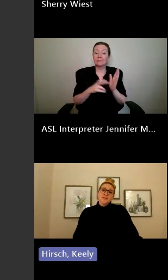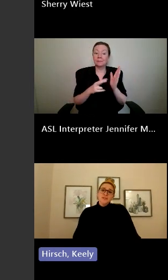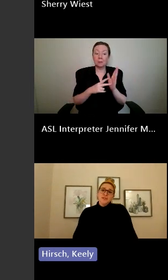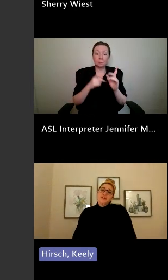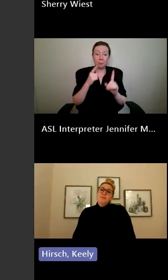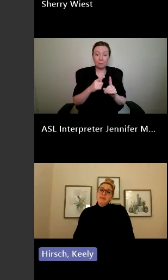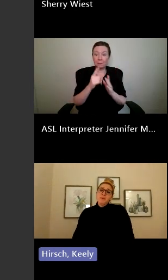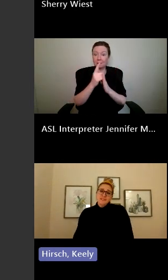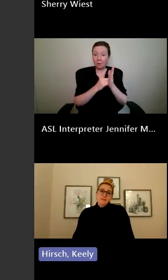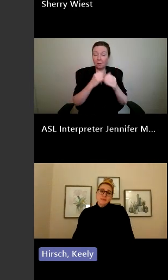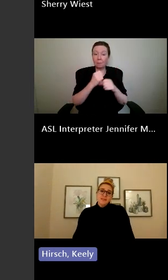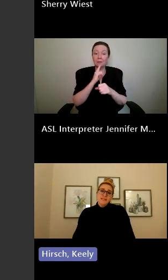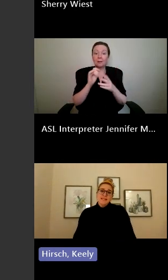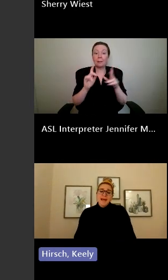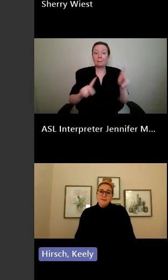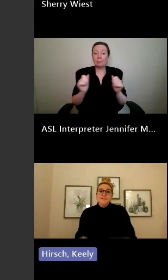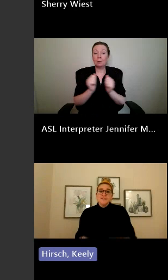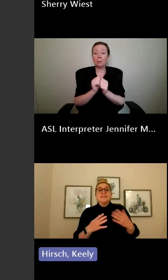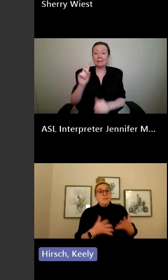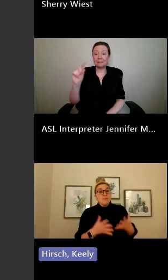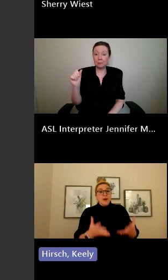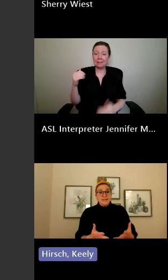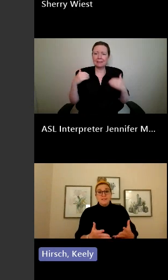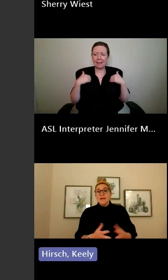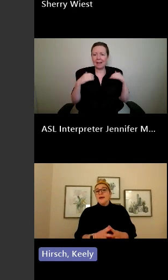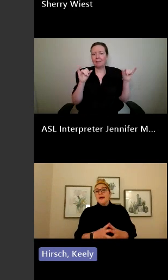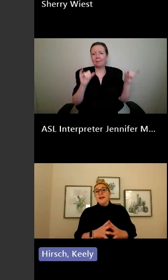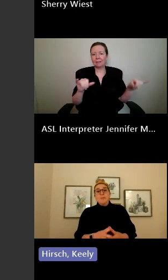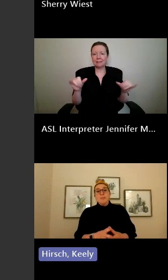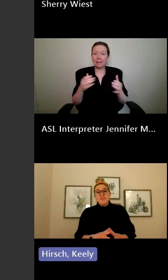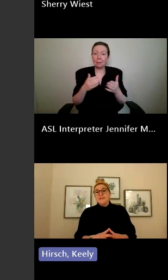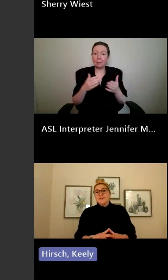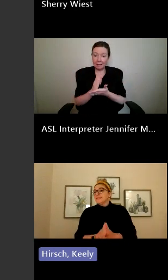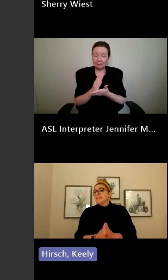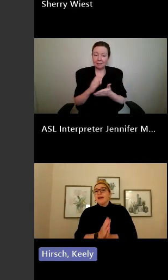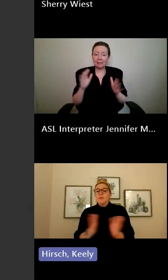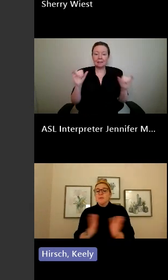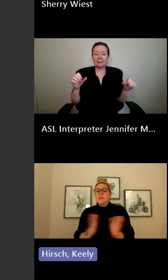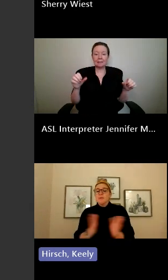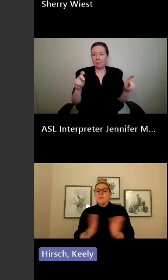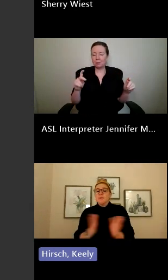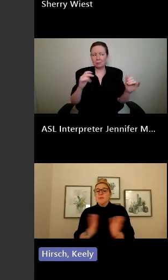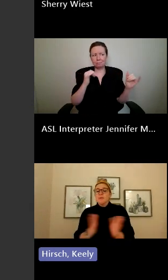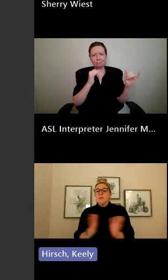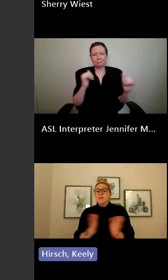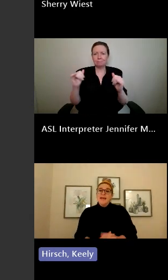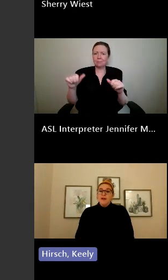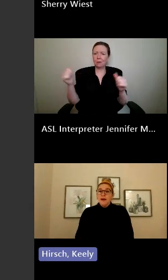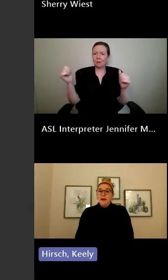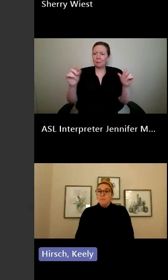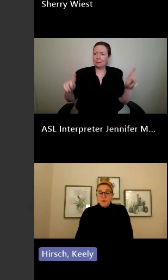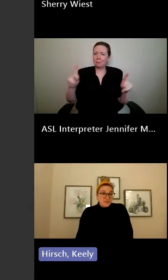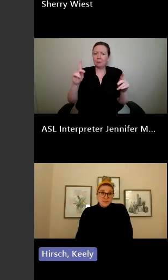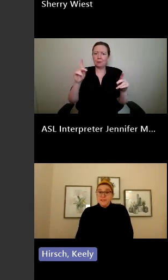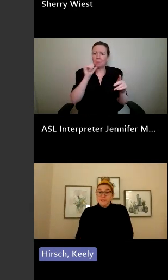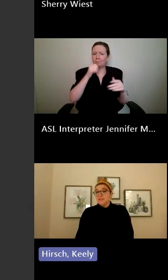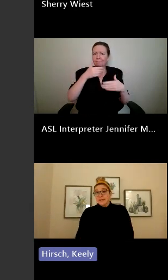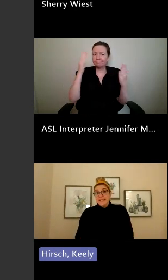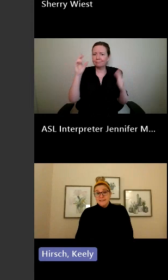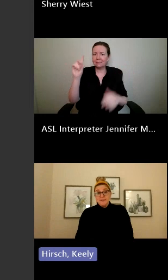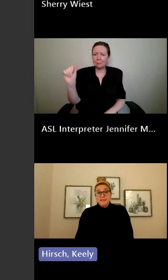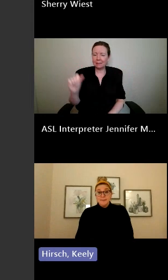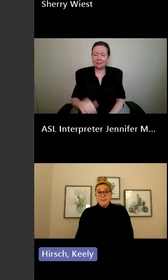is to ensure that people with disabilities have the same rights and opportunities as everyone else who perhaps doesn't have those